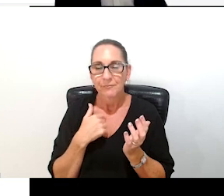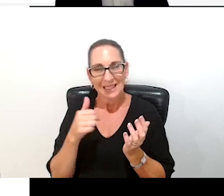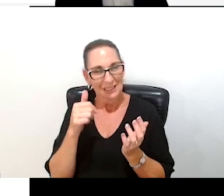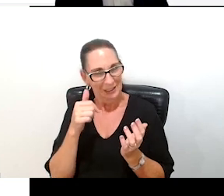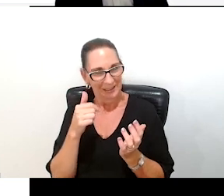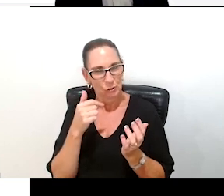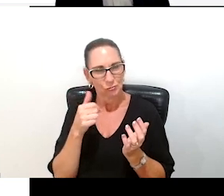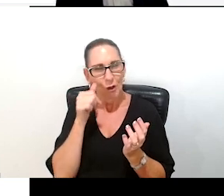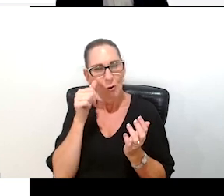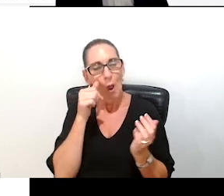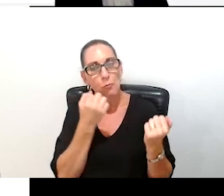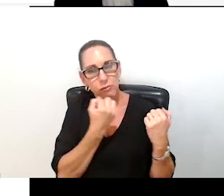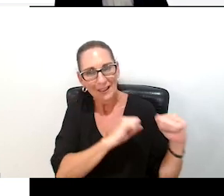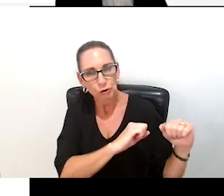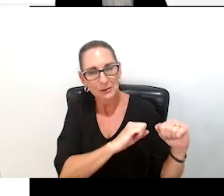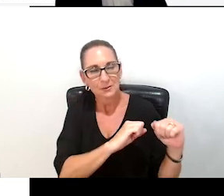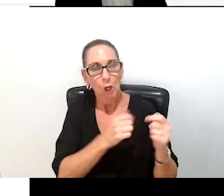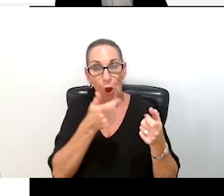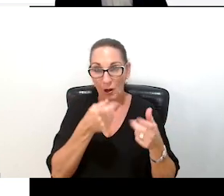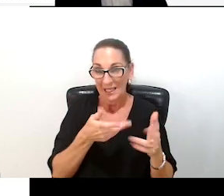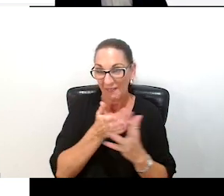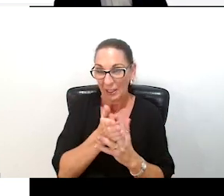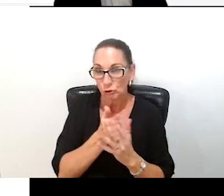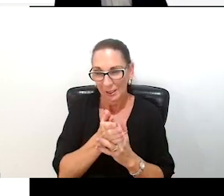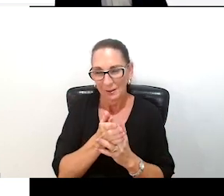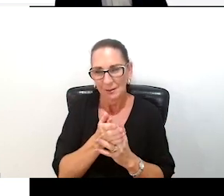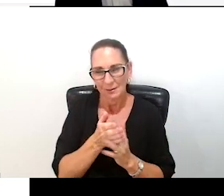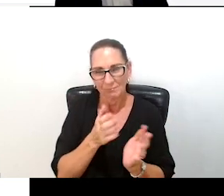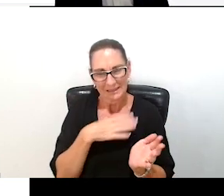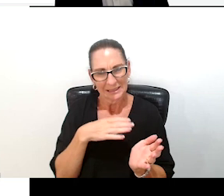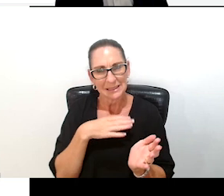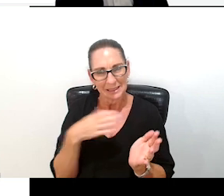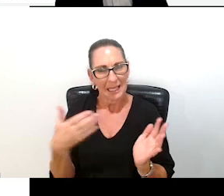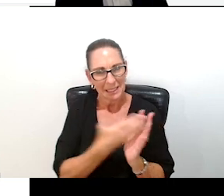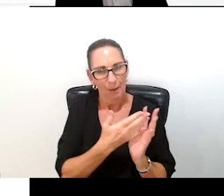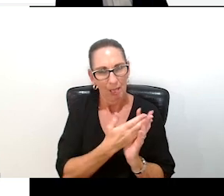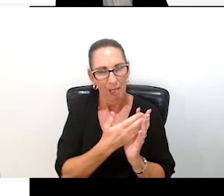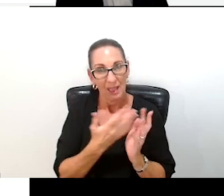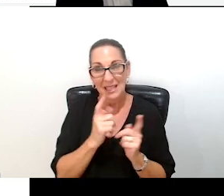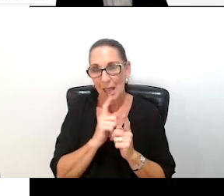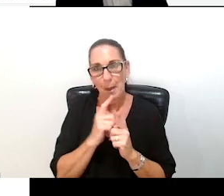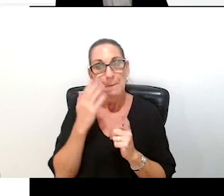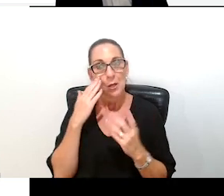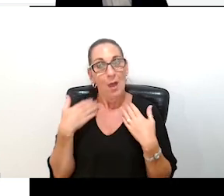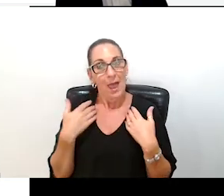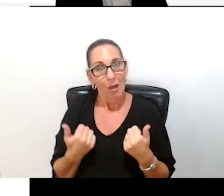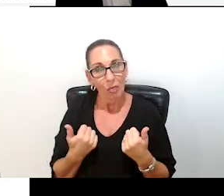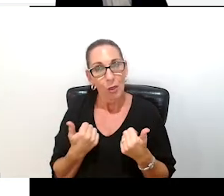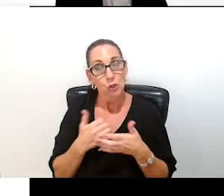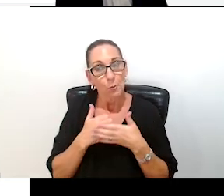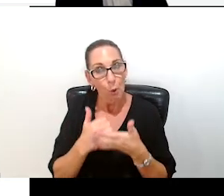prevention and early intervention should be accessible to people with intellectual disability, that mental health supports and services